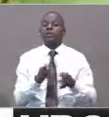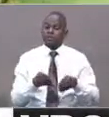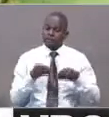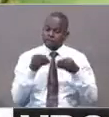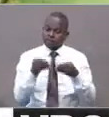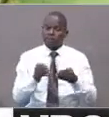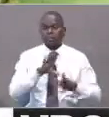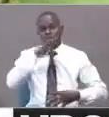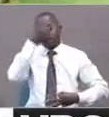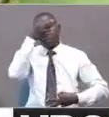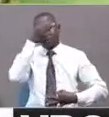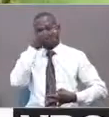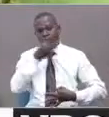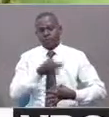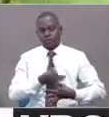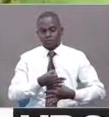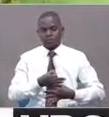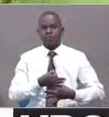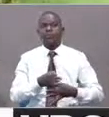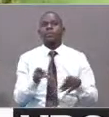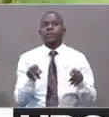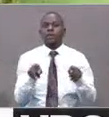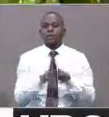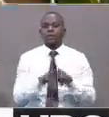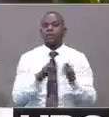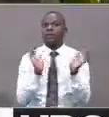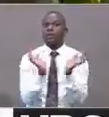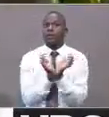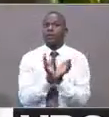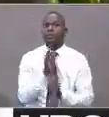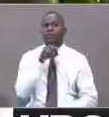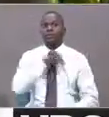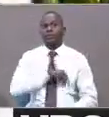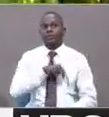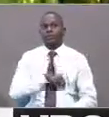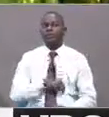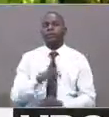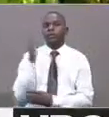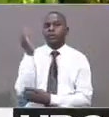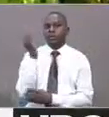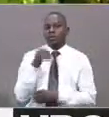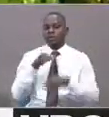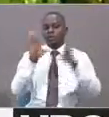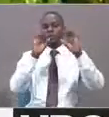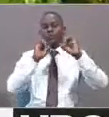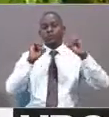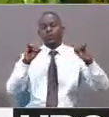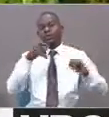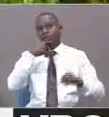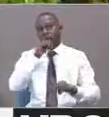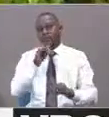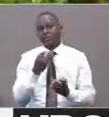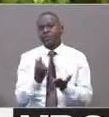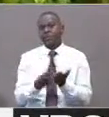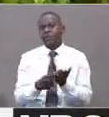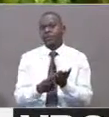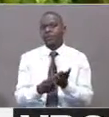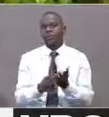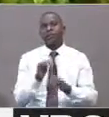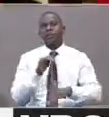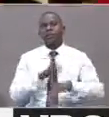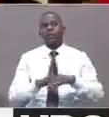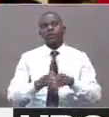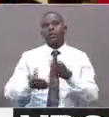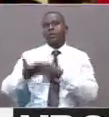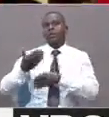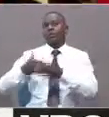rewards the faithful. He also punishes sinners. Addressing the gathering, President Museveni said Uganda will never